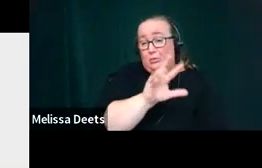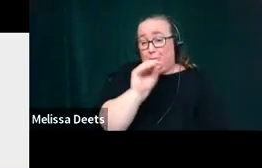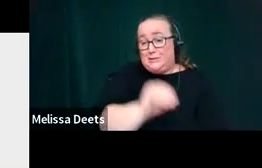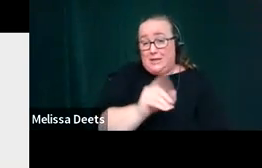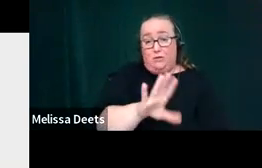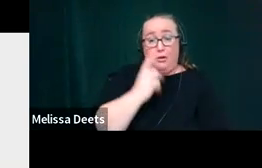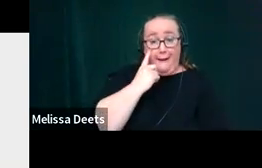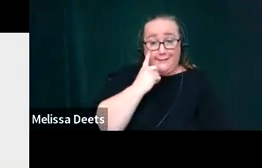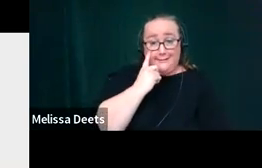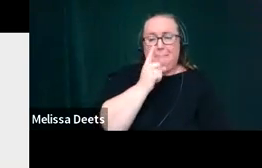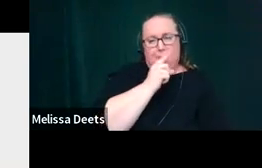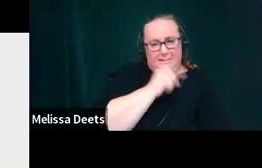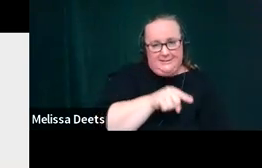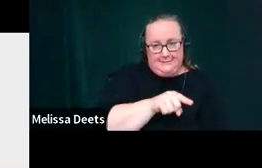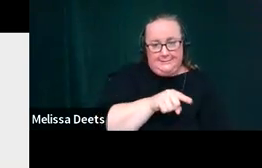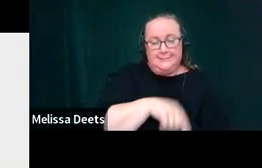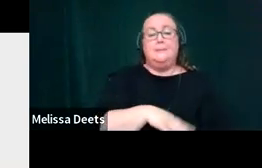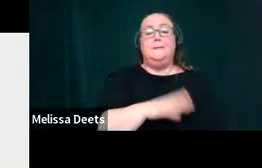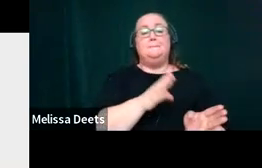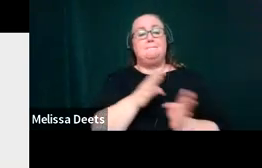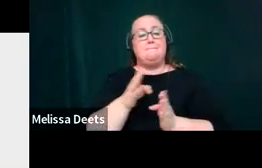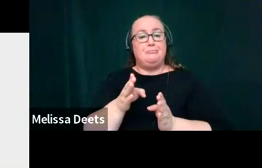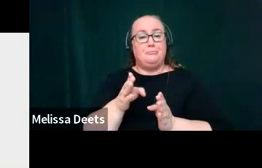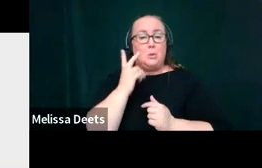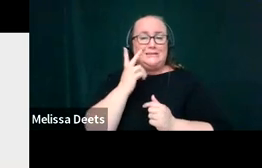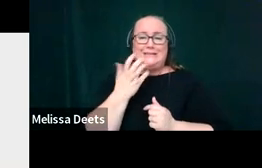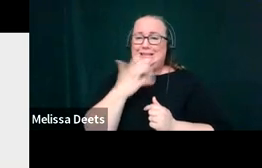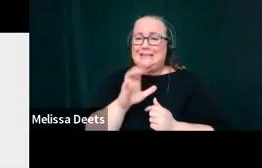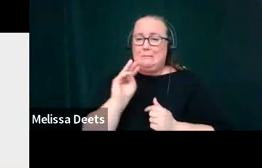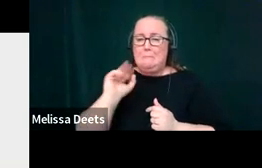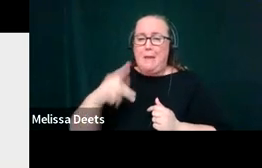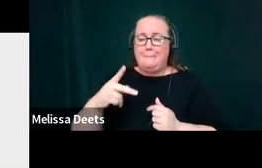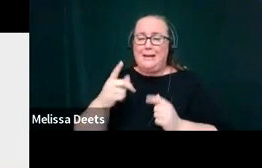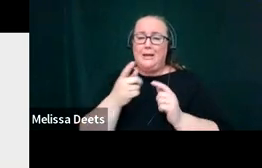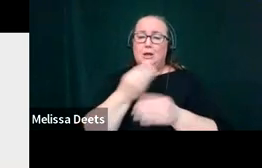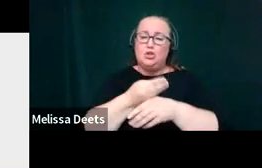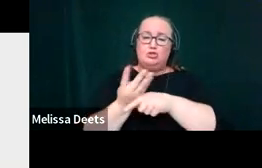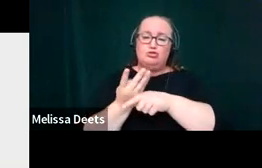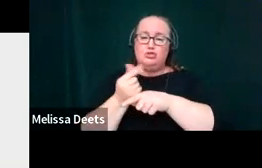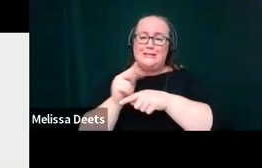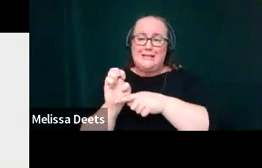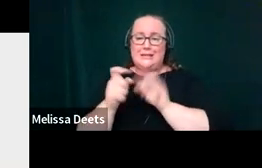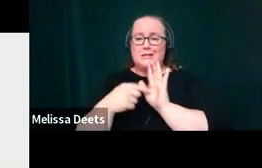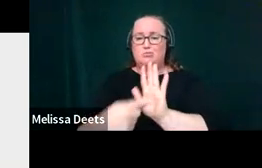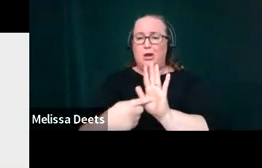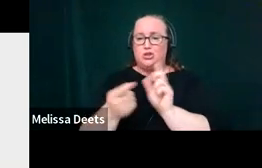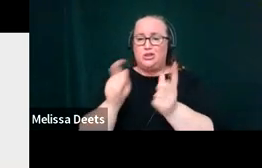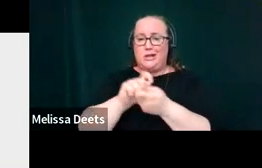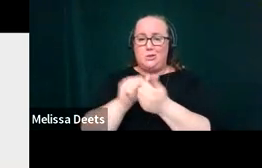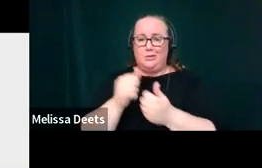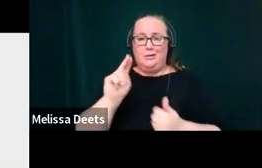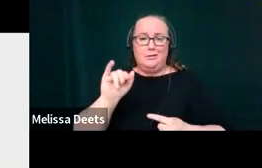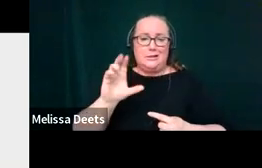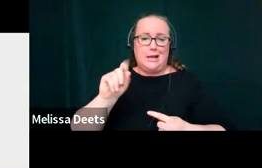eyes. And on this slide, I have heat maps of gene expression changes for nicotinamide. And we can see that